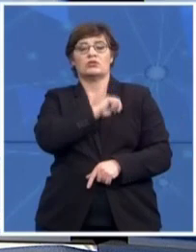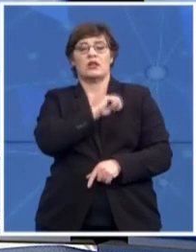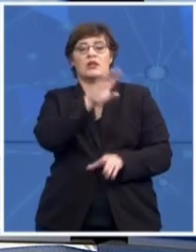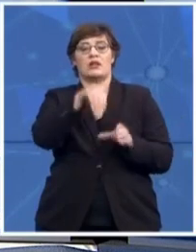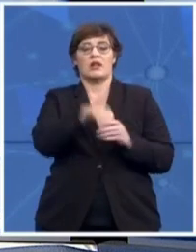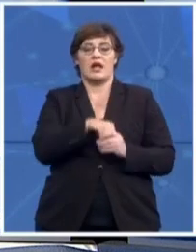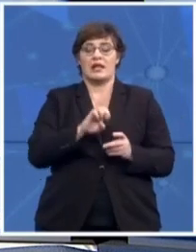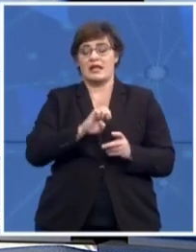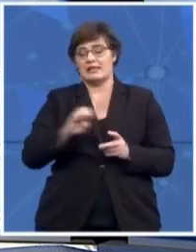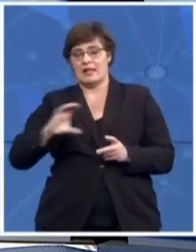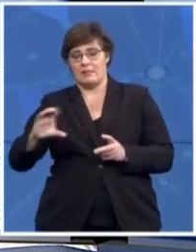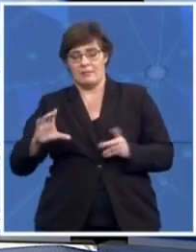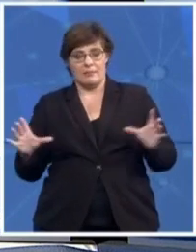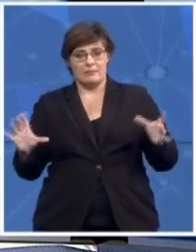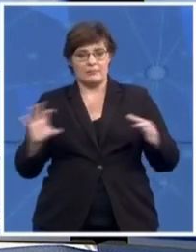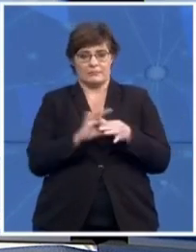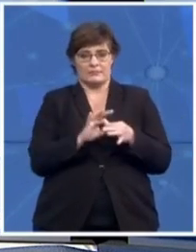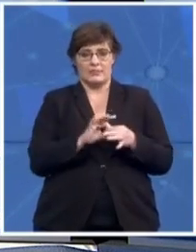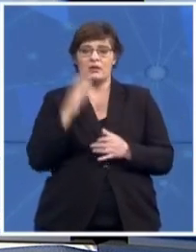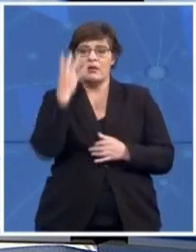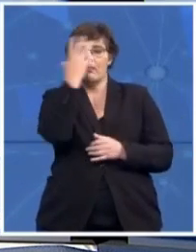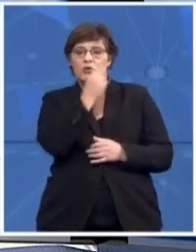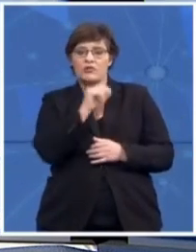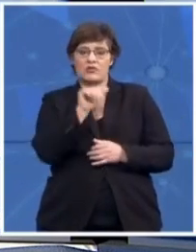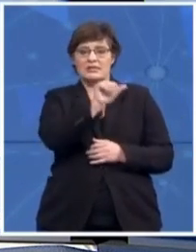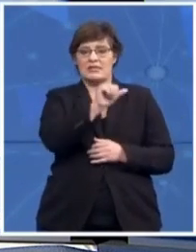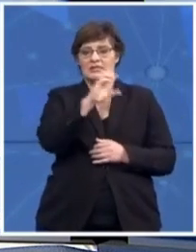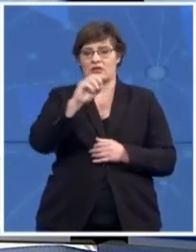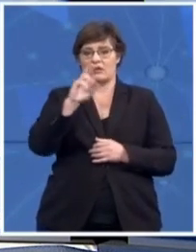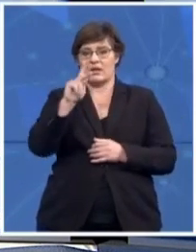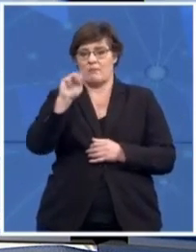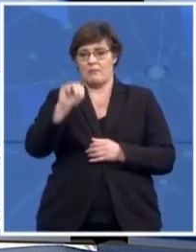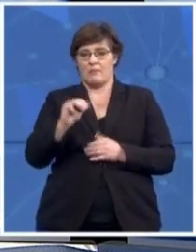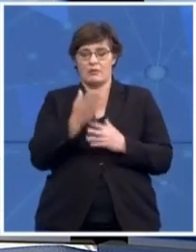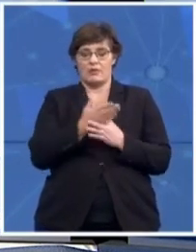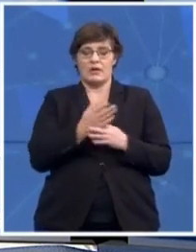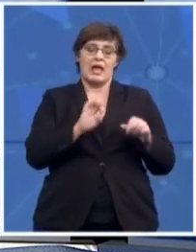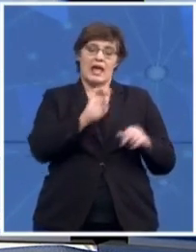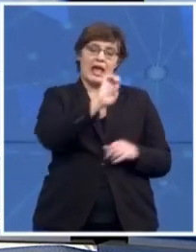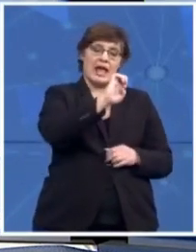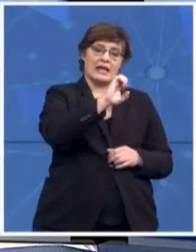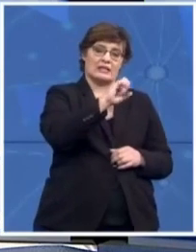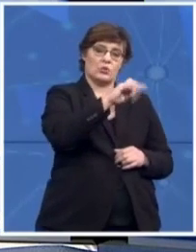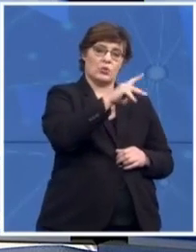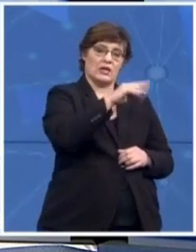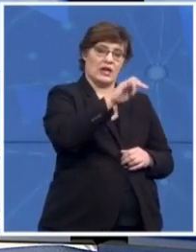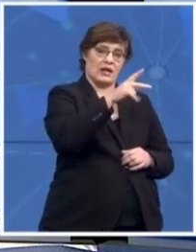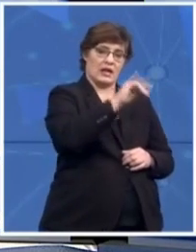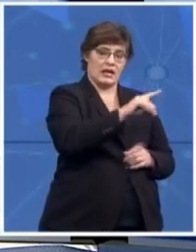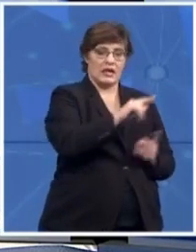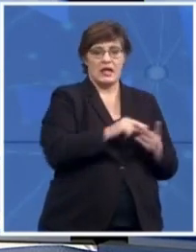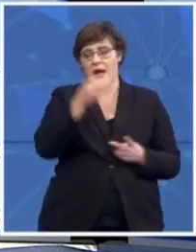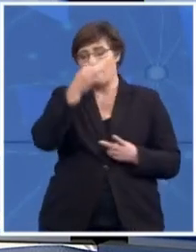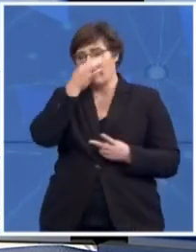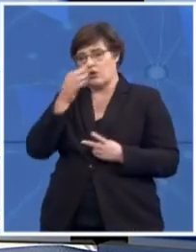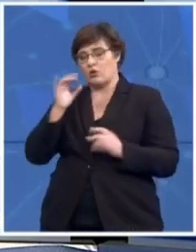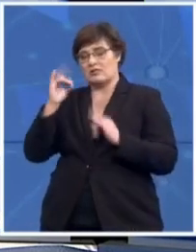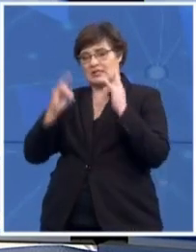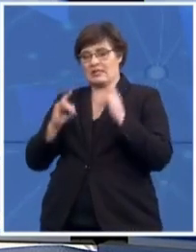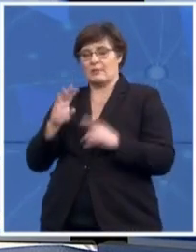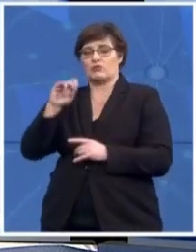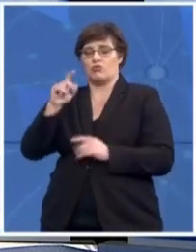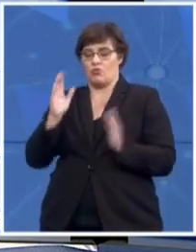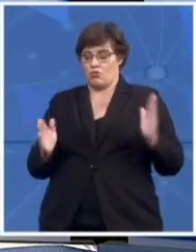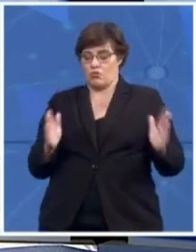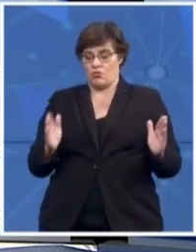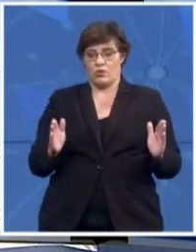beautiful 600-kilometer stretch between the eThekwini and the Buffalo City metros. The Eastern Seaboard Development spans